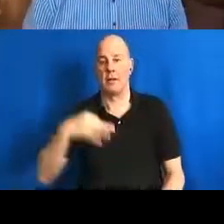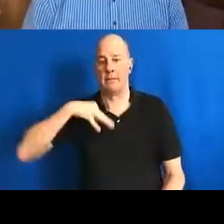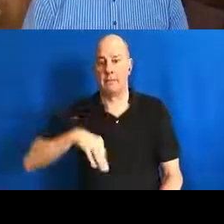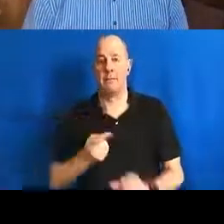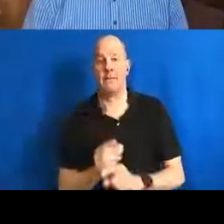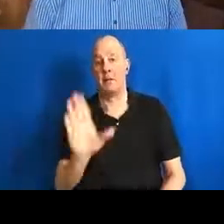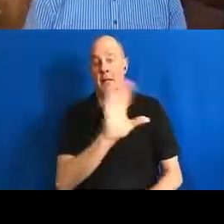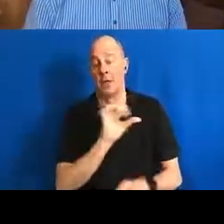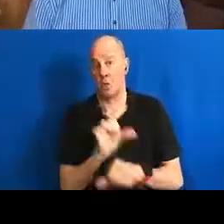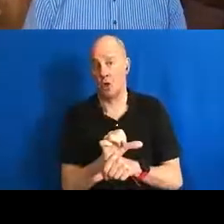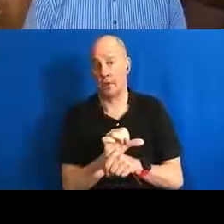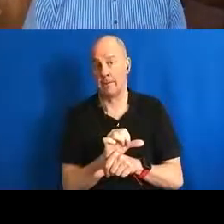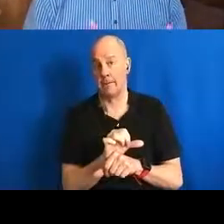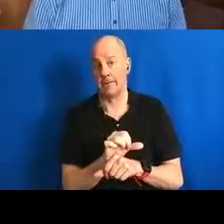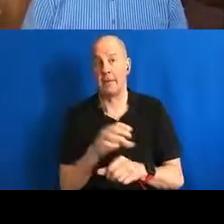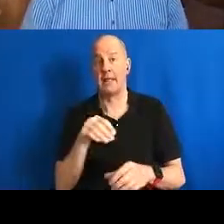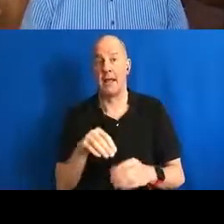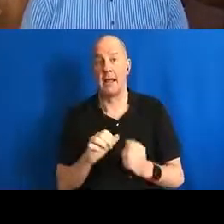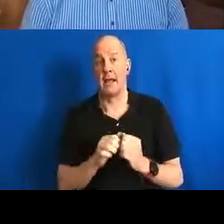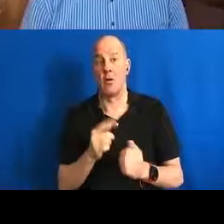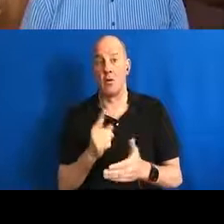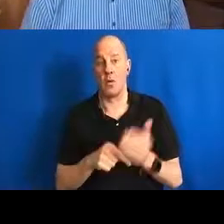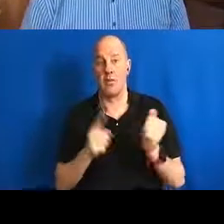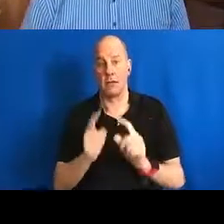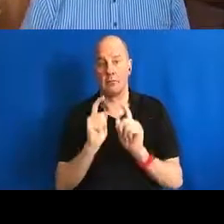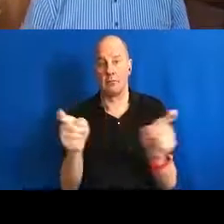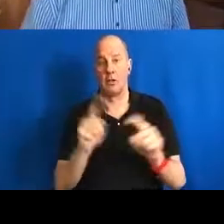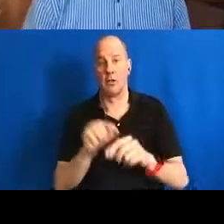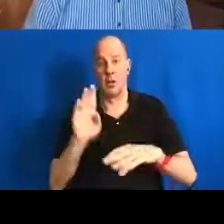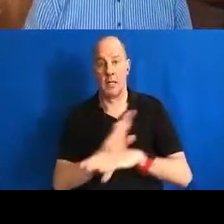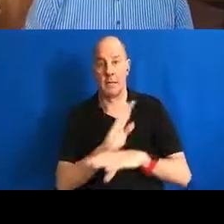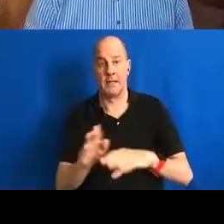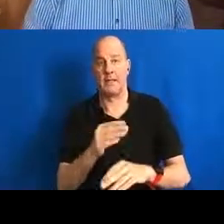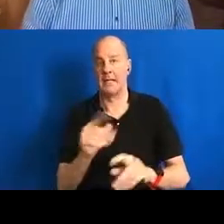contributing in a business in a totally different way than in a conventional business.